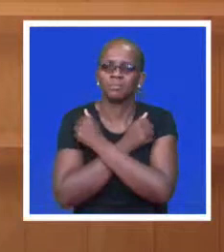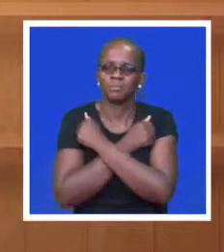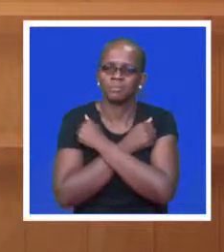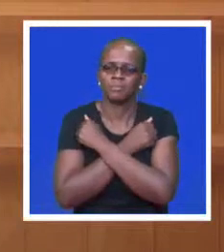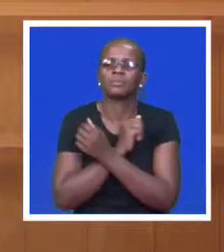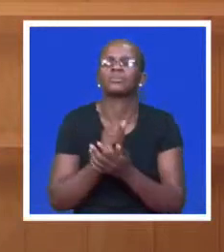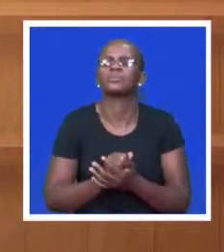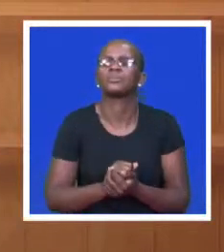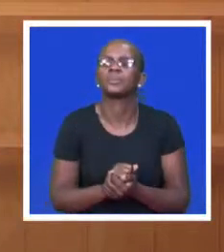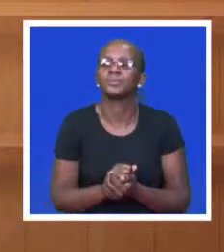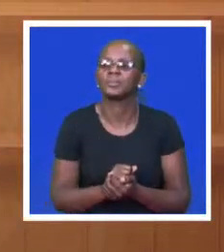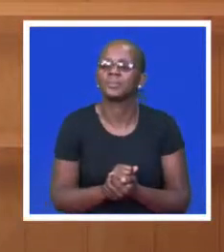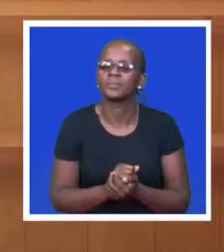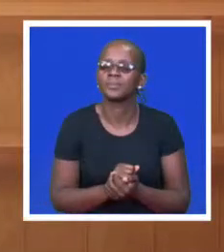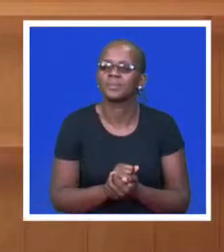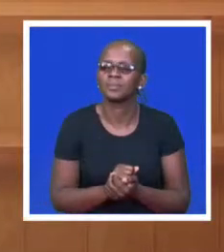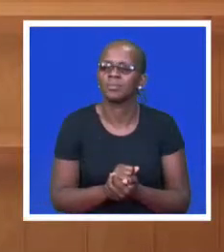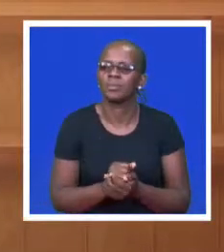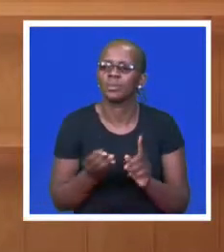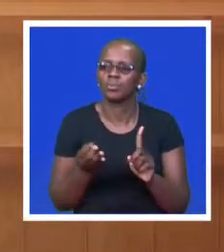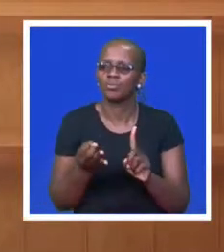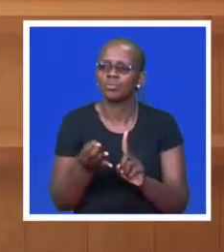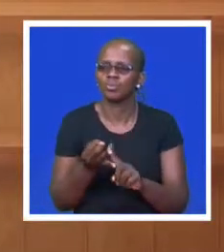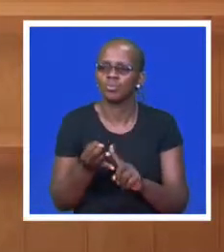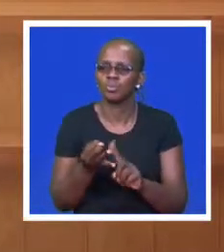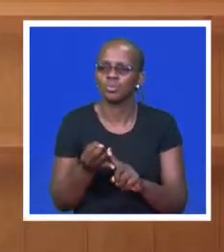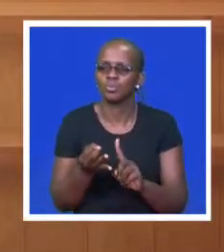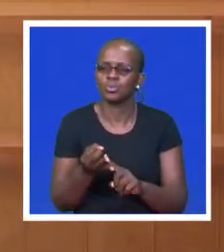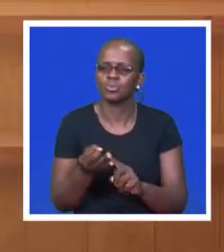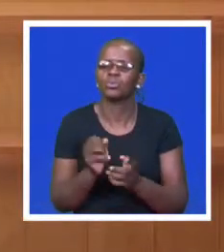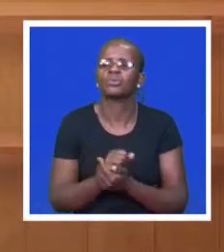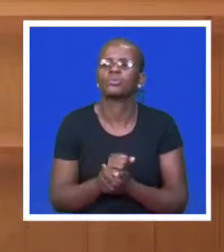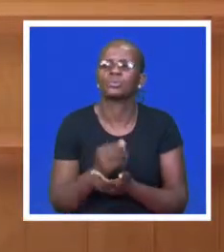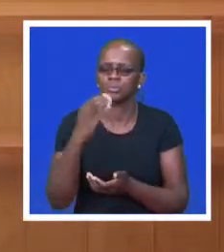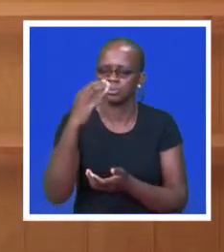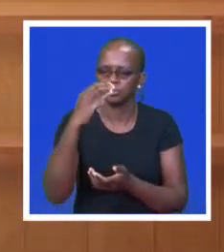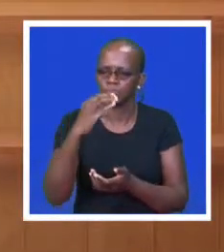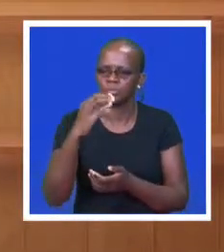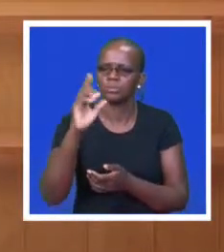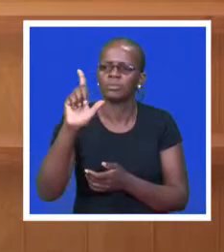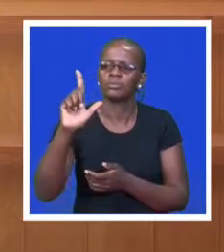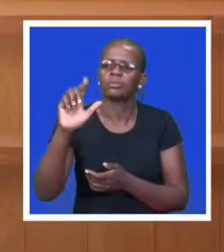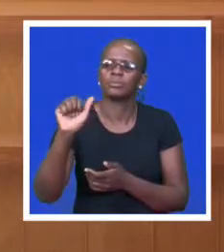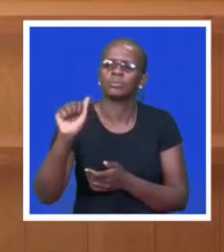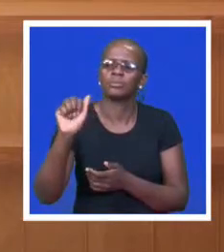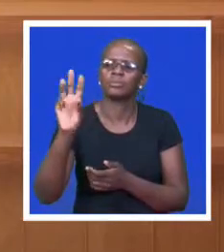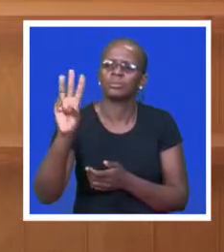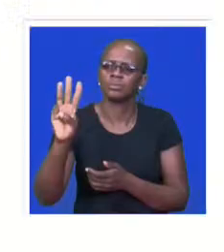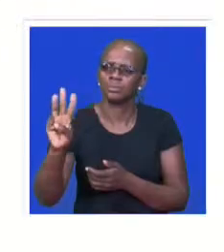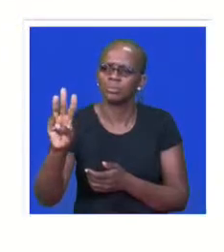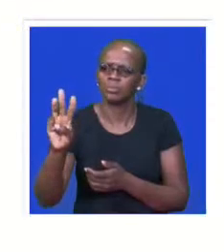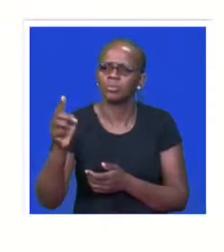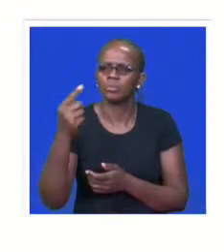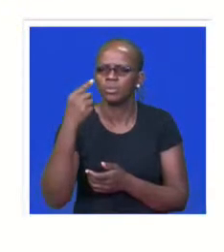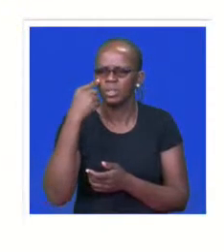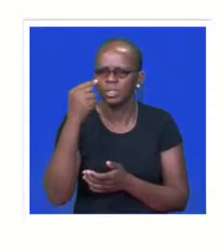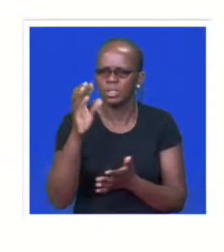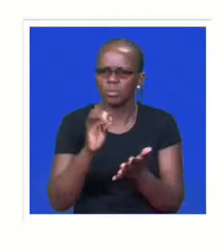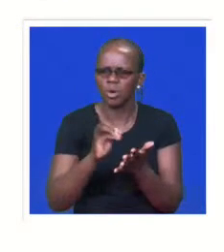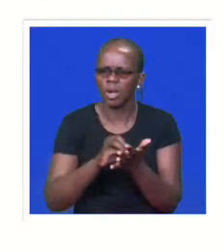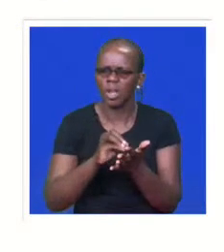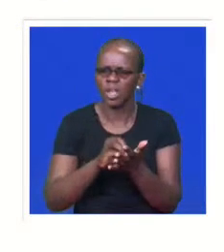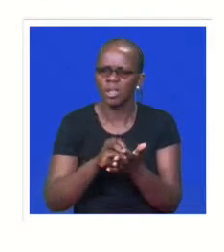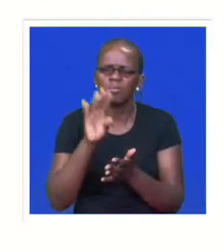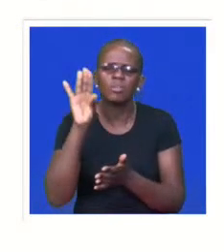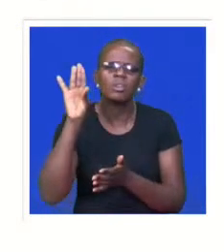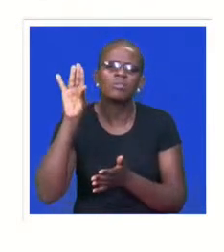our second word, which is glow. Let us look at that tiger there. Can you see the foot